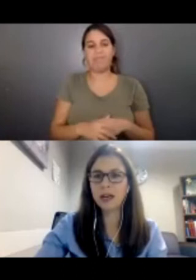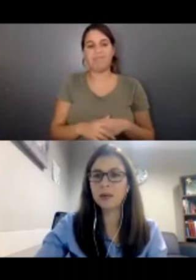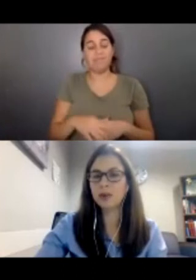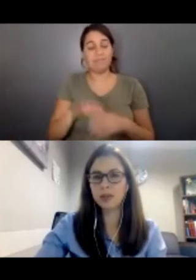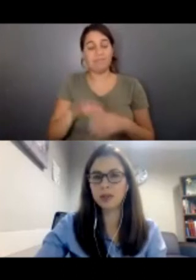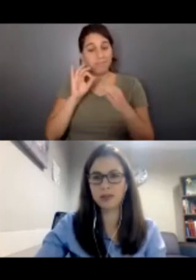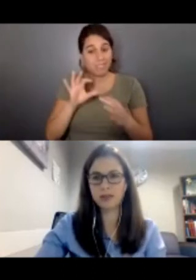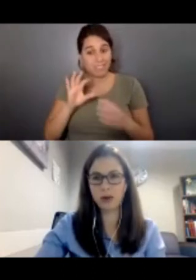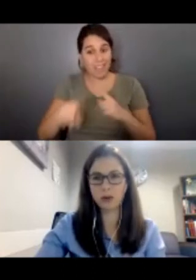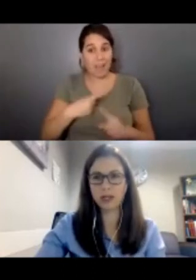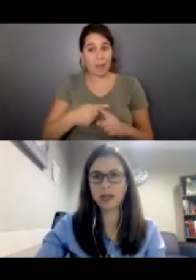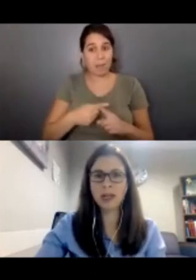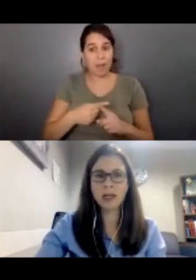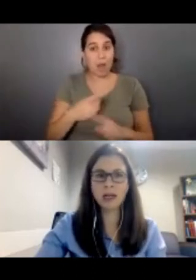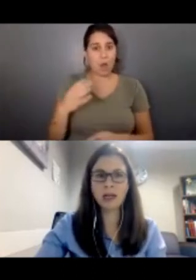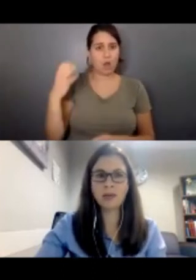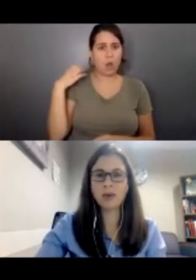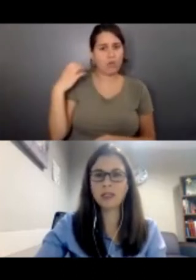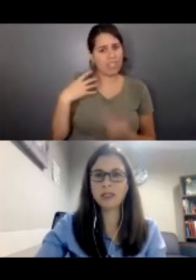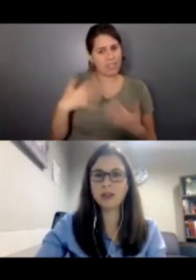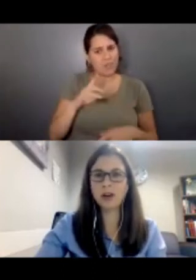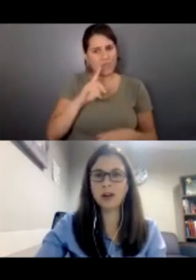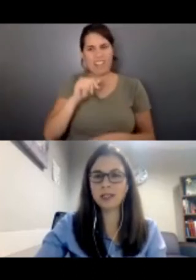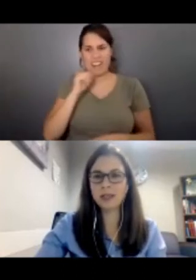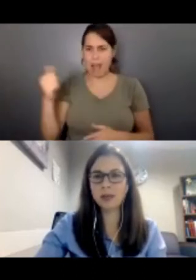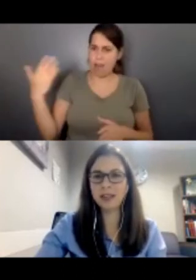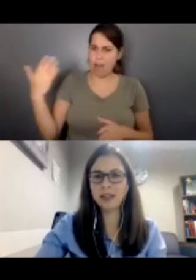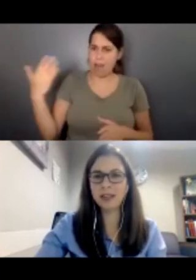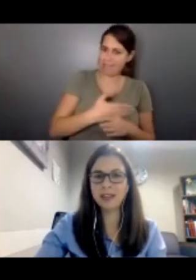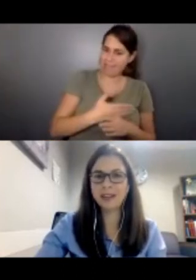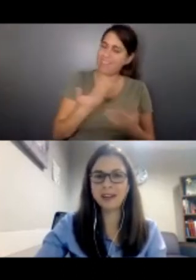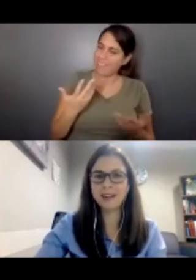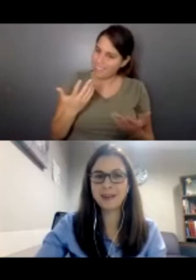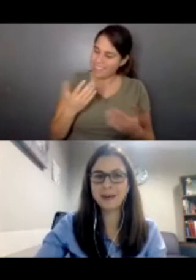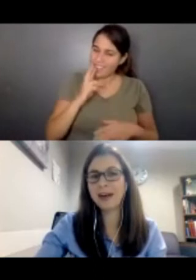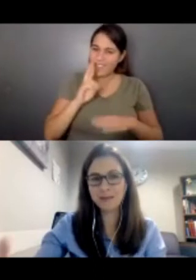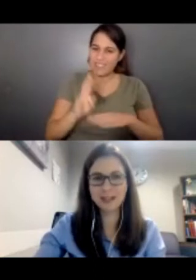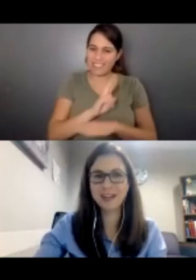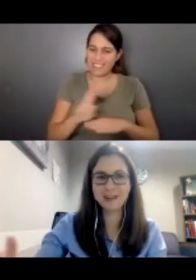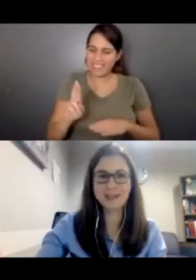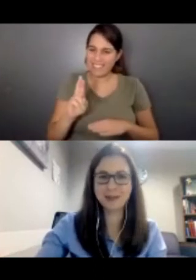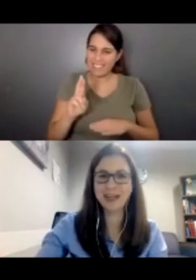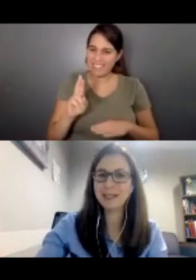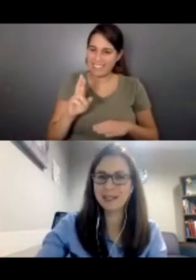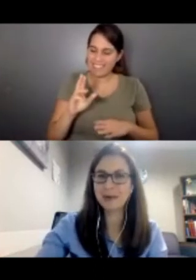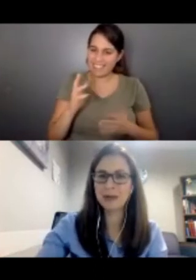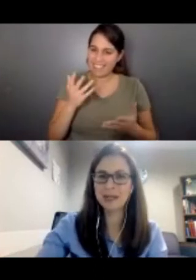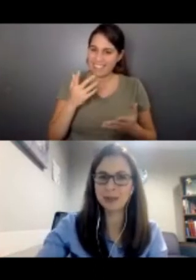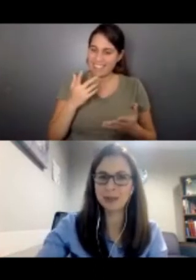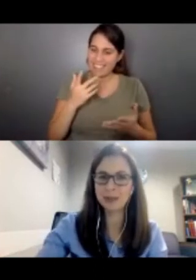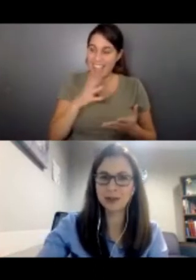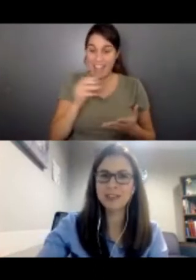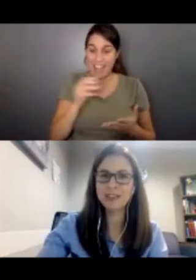the unobtrusiveness of coaching. Residents are understandably, or any of us, understandably anxious about